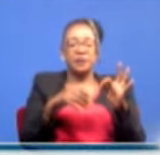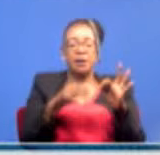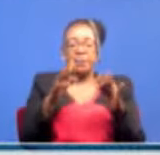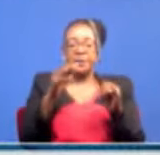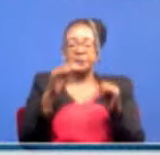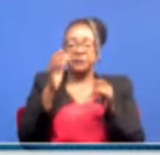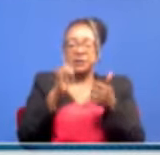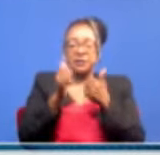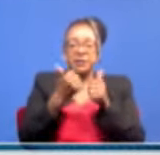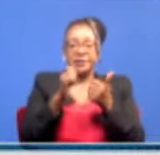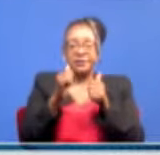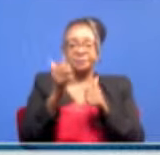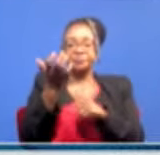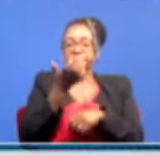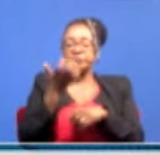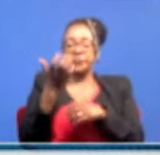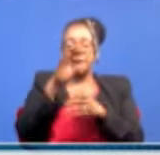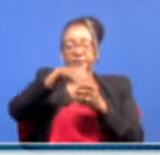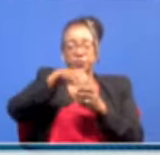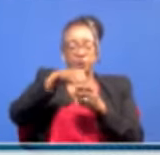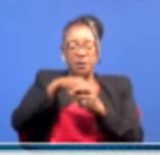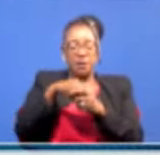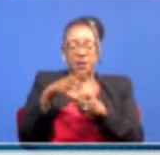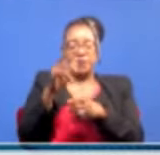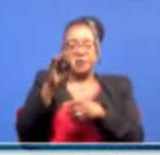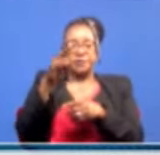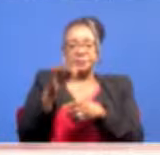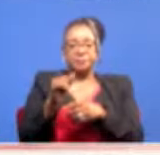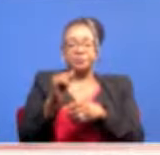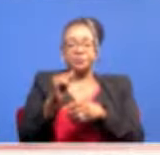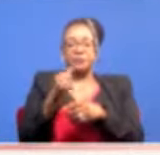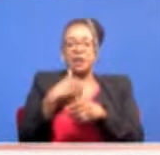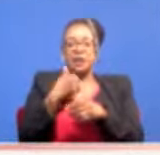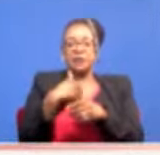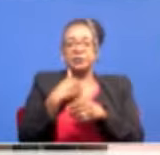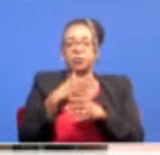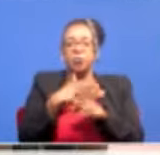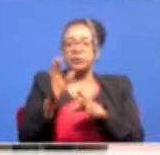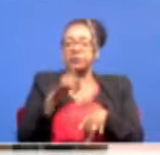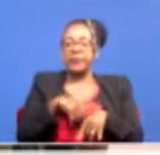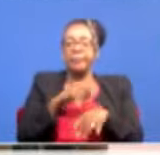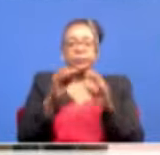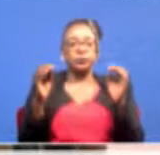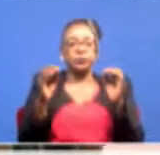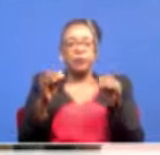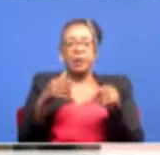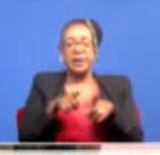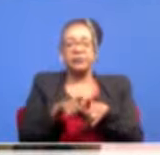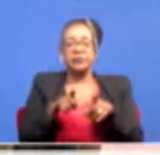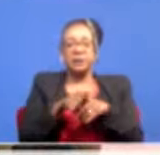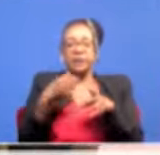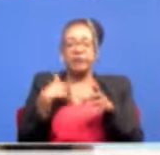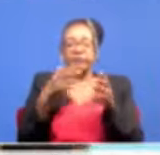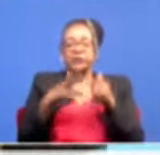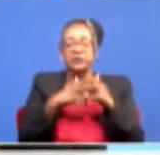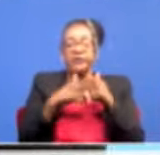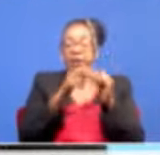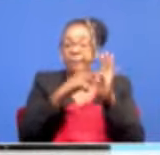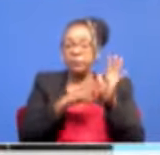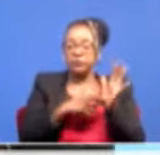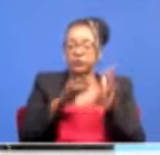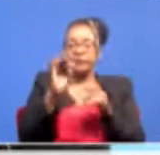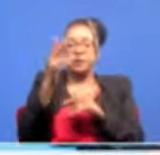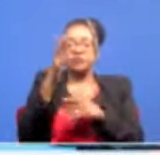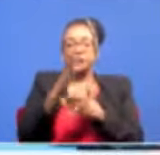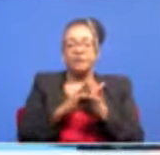Center Kasarani Indoor Arena. Now, the hosts did not waste any time to get the game going as they opened a 7-point gap in the first half when they